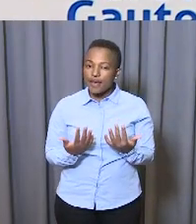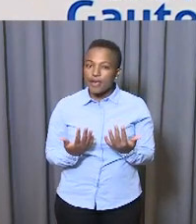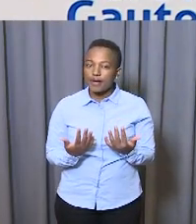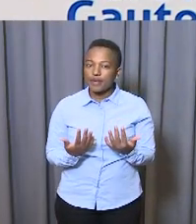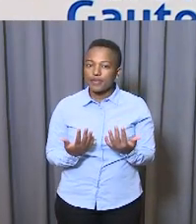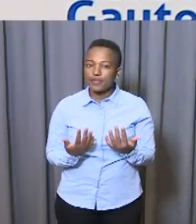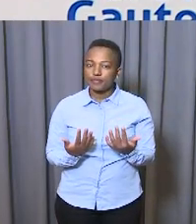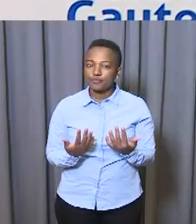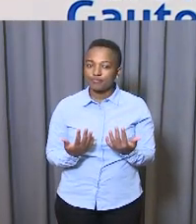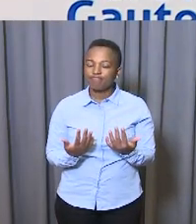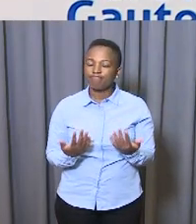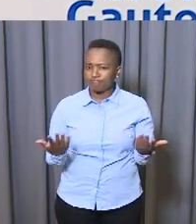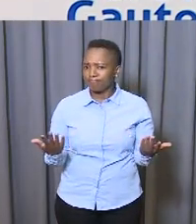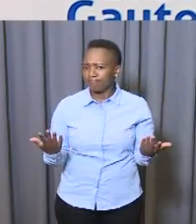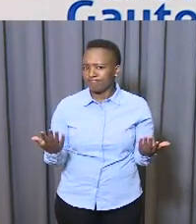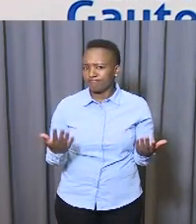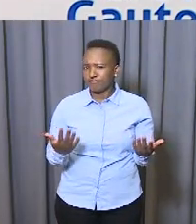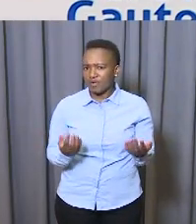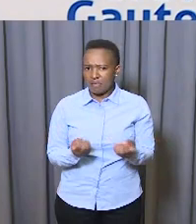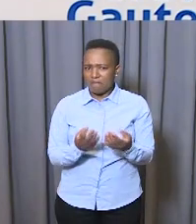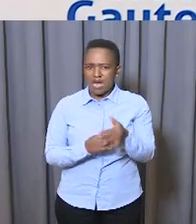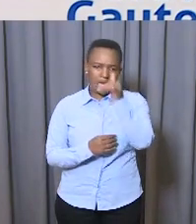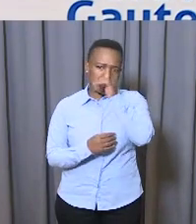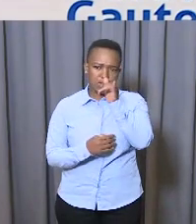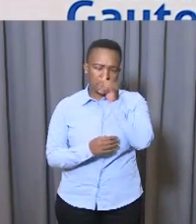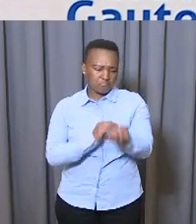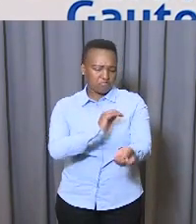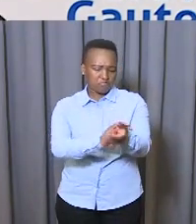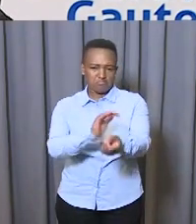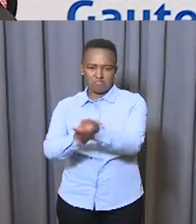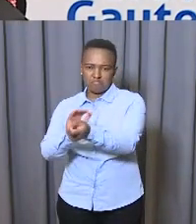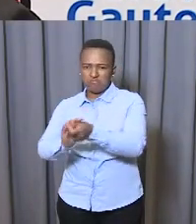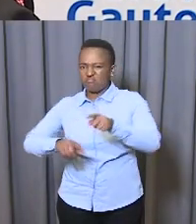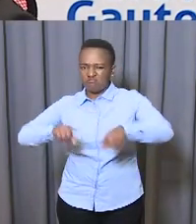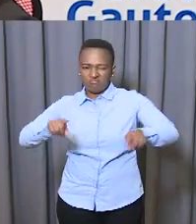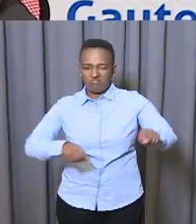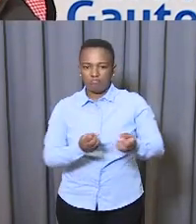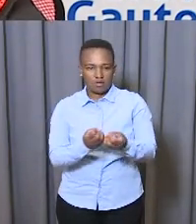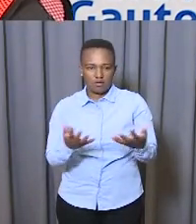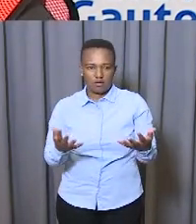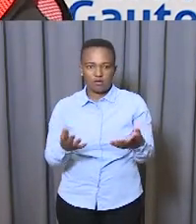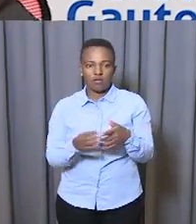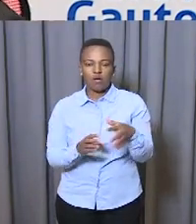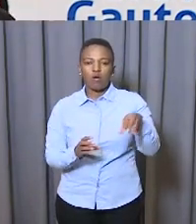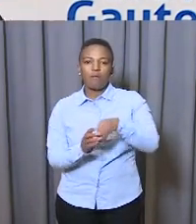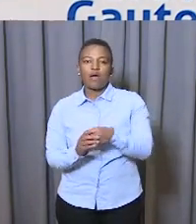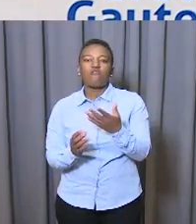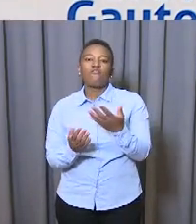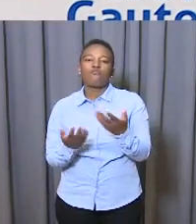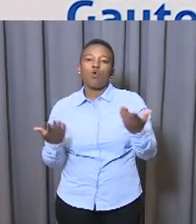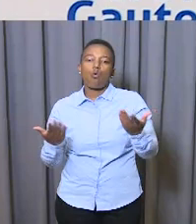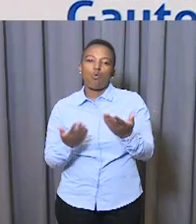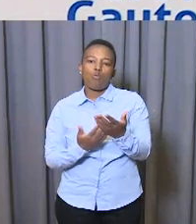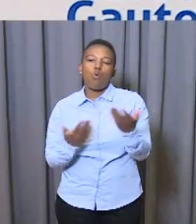There are various offenses, of course, as part of the ongoing law enforcement that does happen. As part of our Gaimlao operations